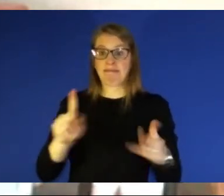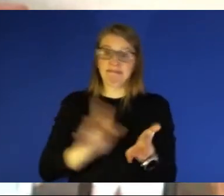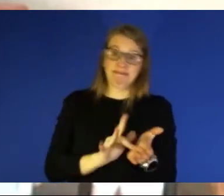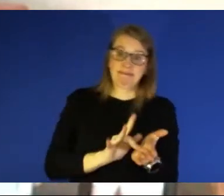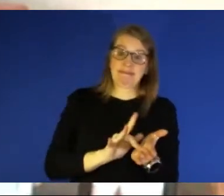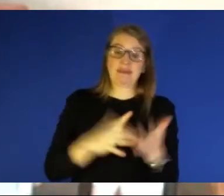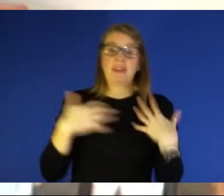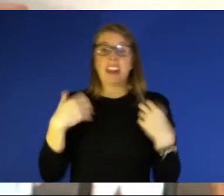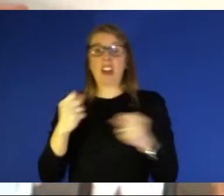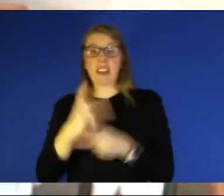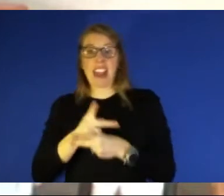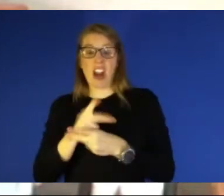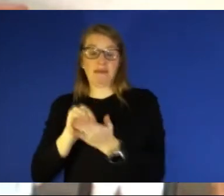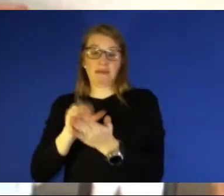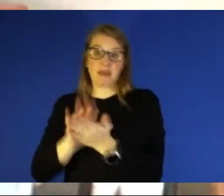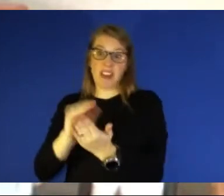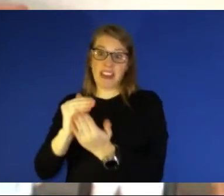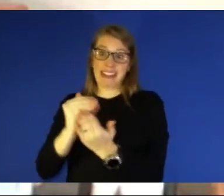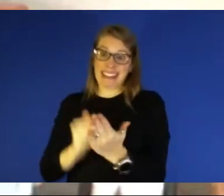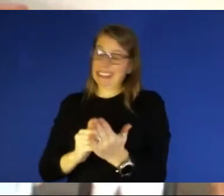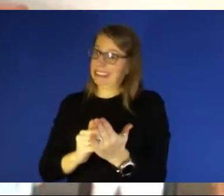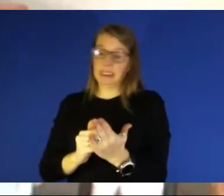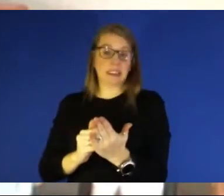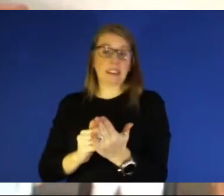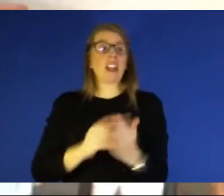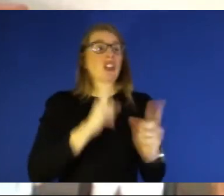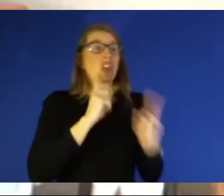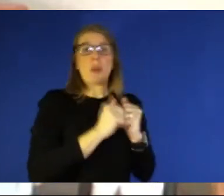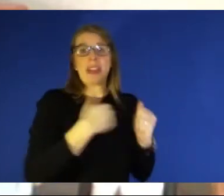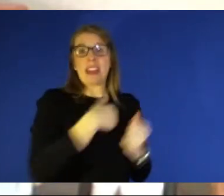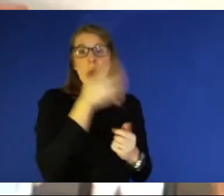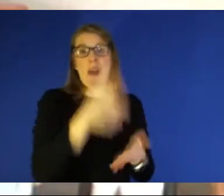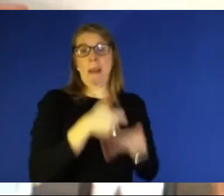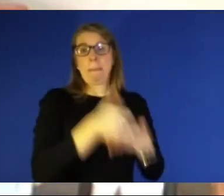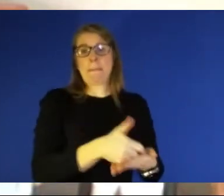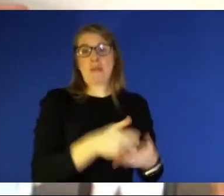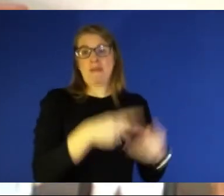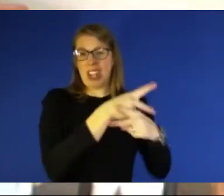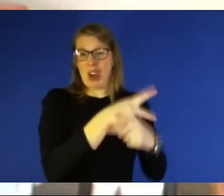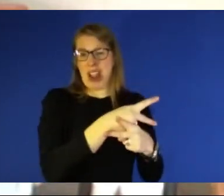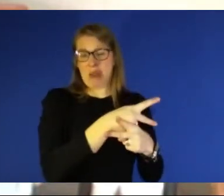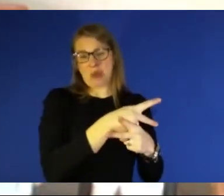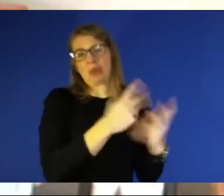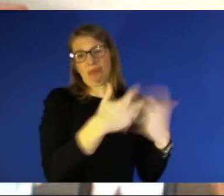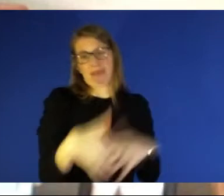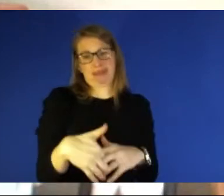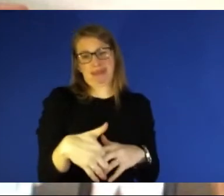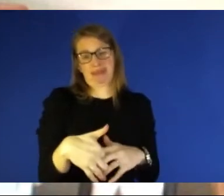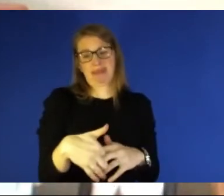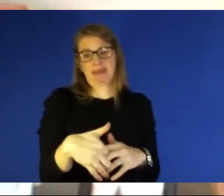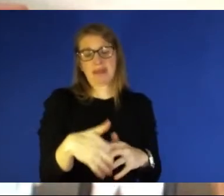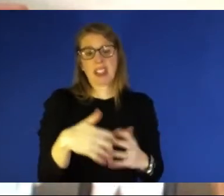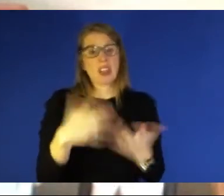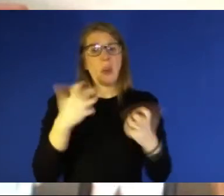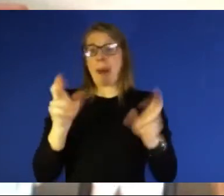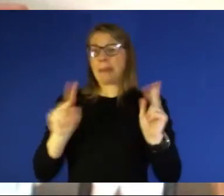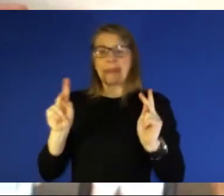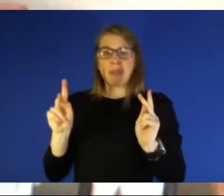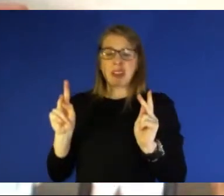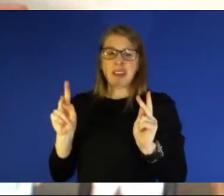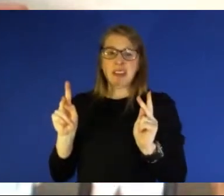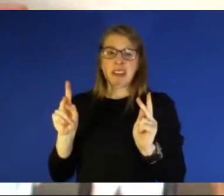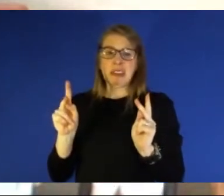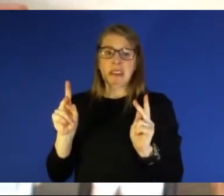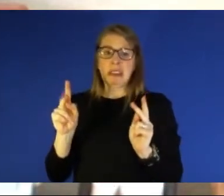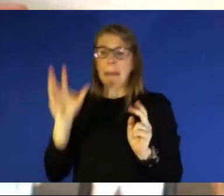that list. Come talk to us. We're going to help you find a way to make that happen. We don't want folks to miss screenings